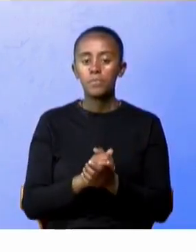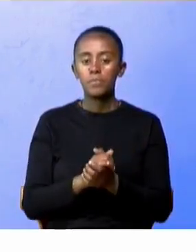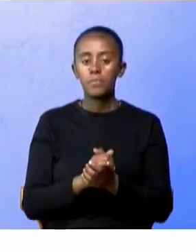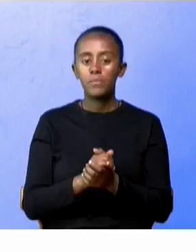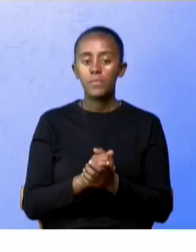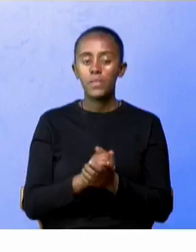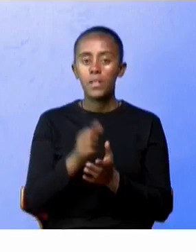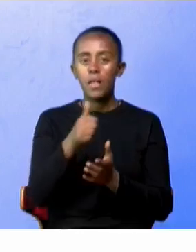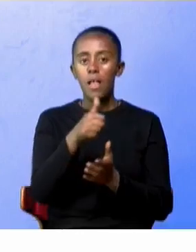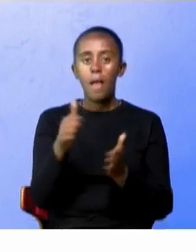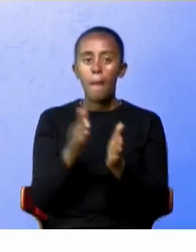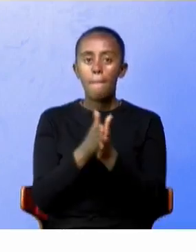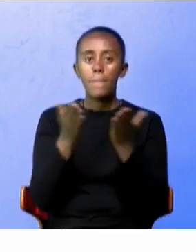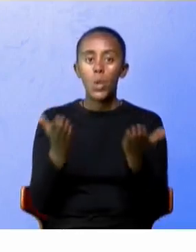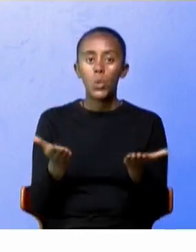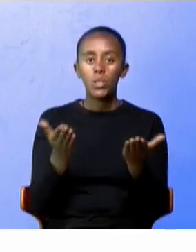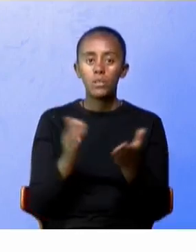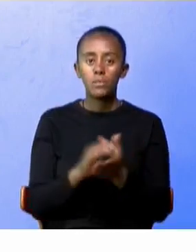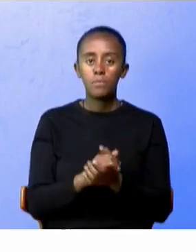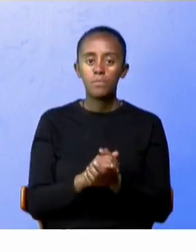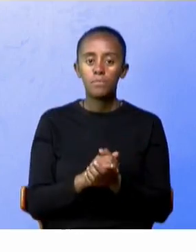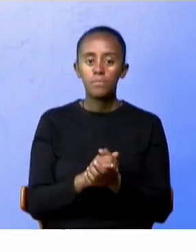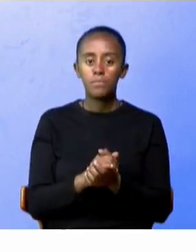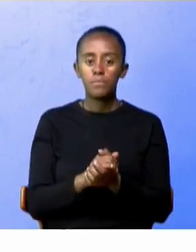a book.